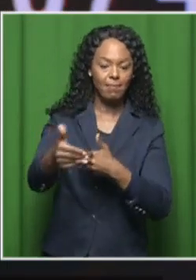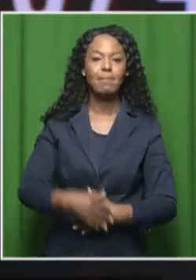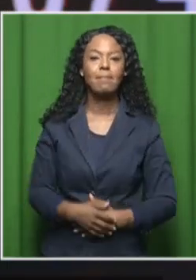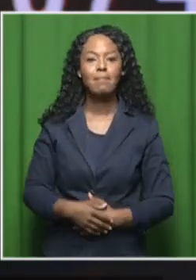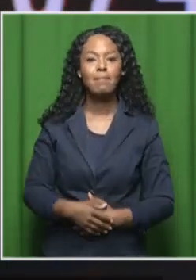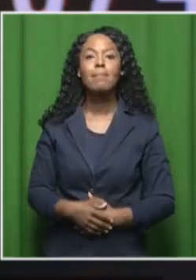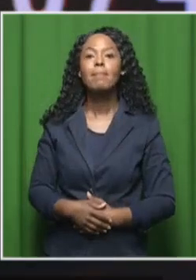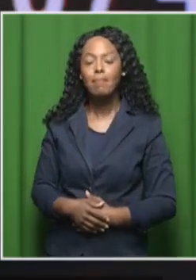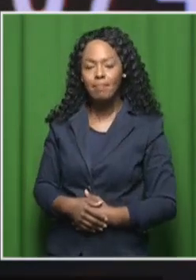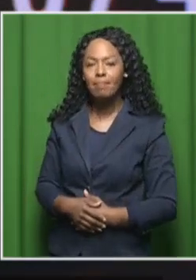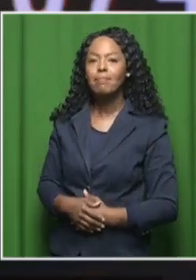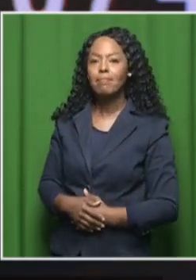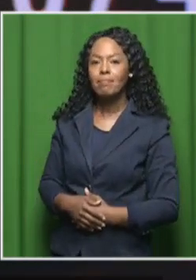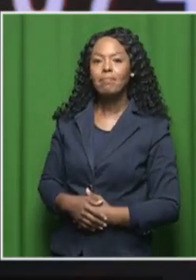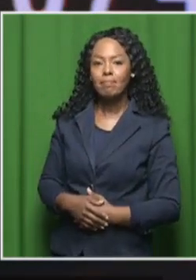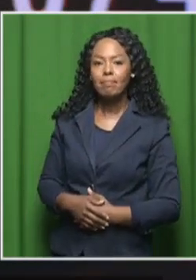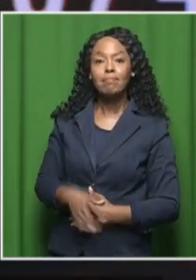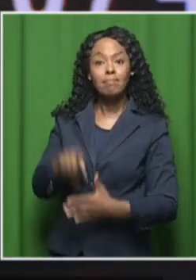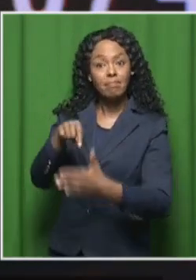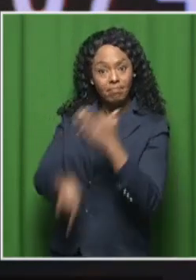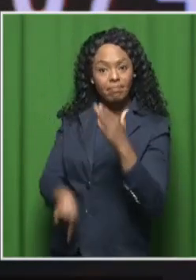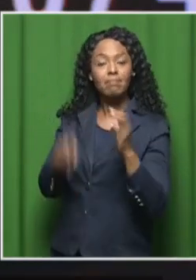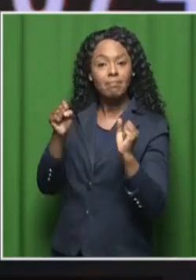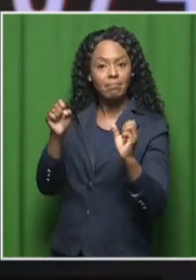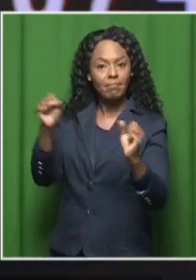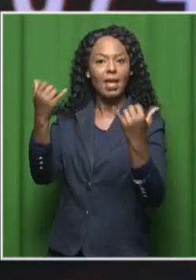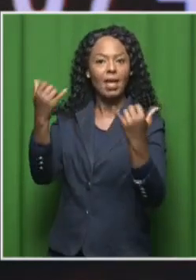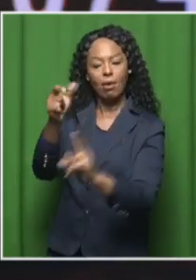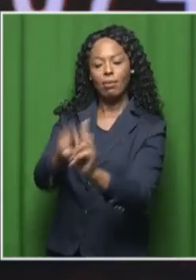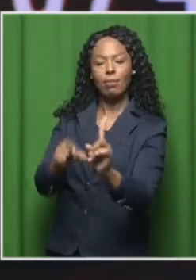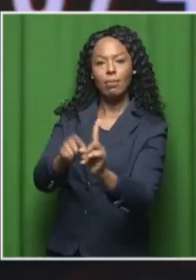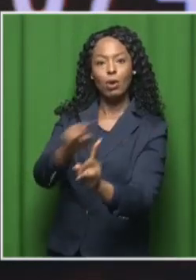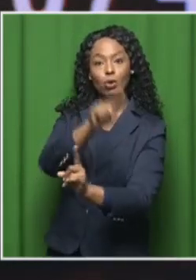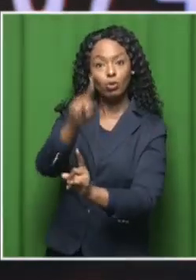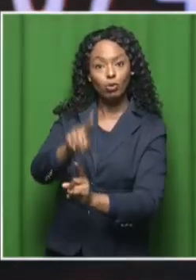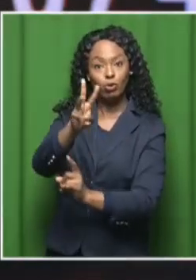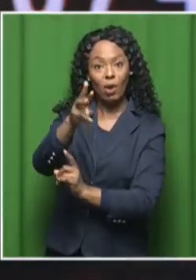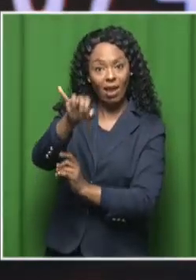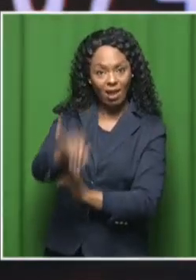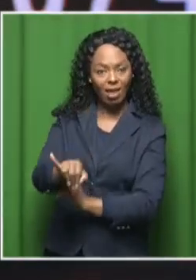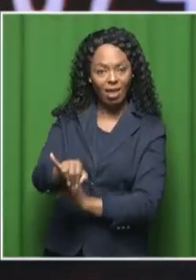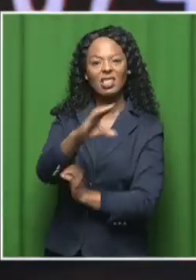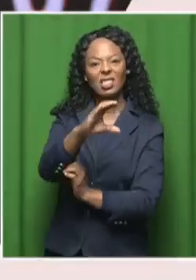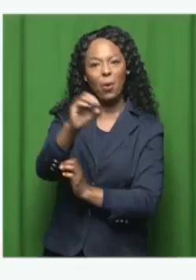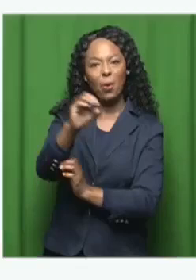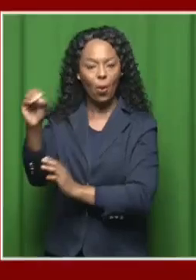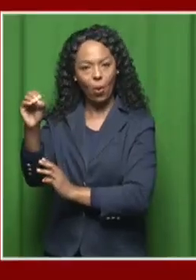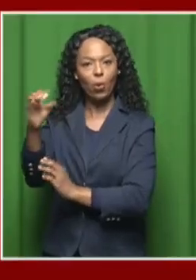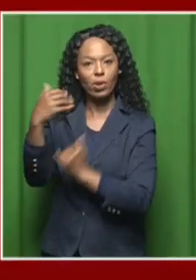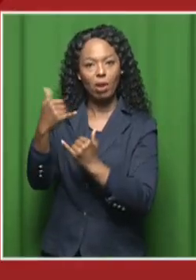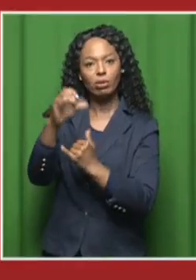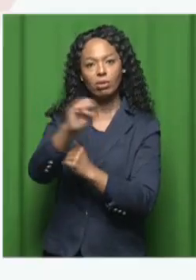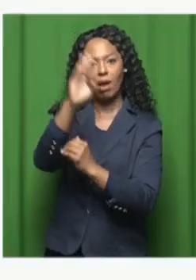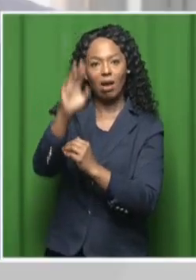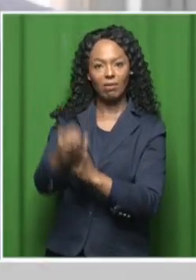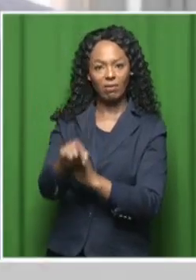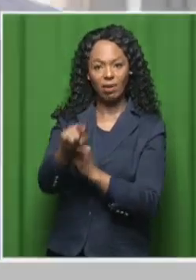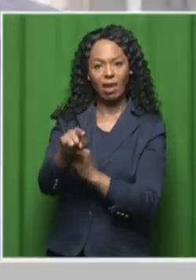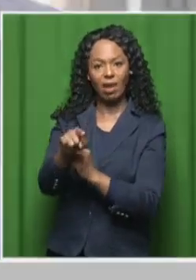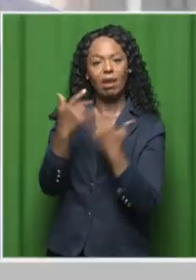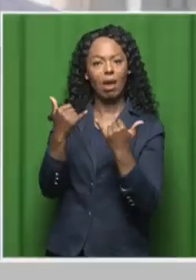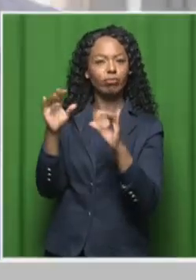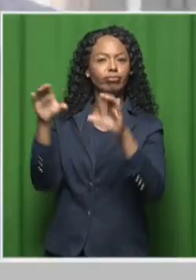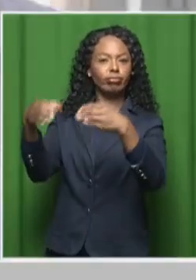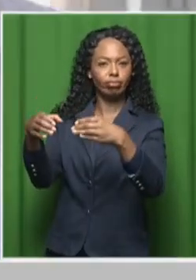All right, so from the back of those insights, for more, we're joined by Zweli Maziya. He's the CEO of Sovereign Africa Rating, to explain and perhaps add